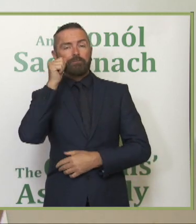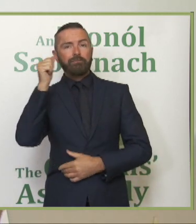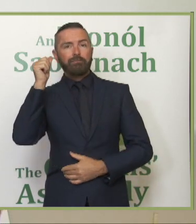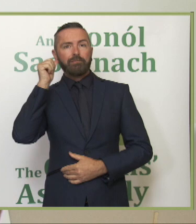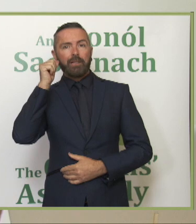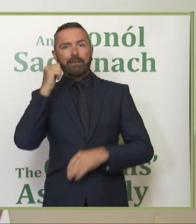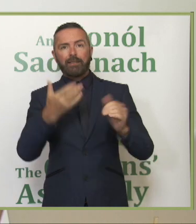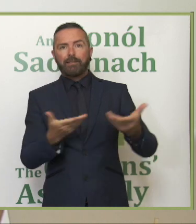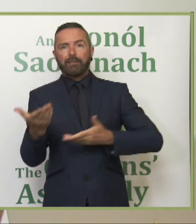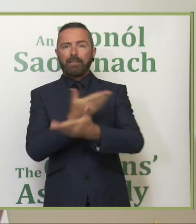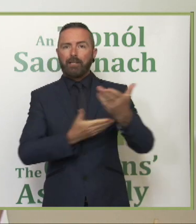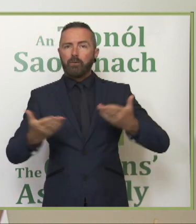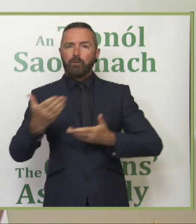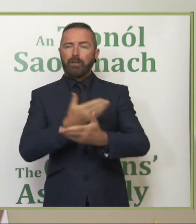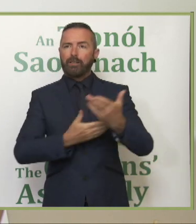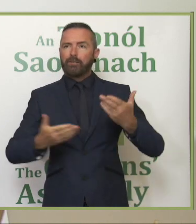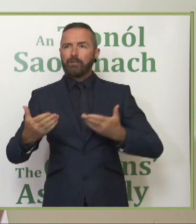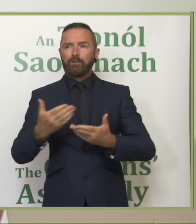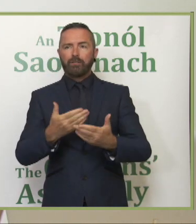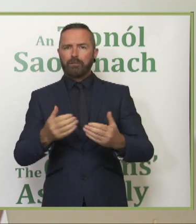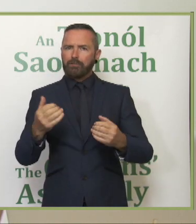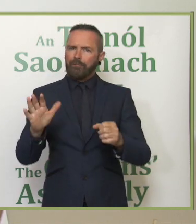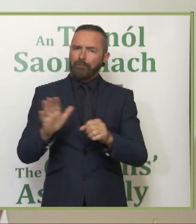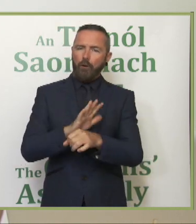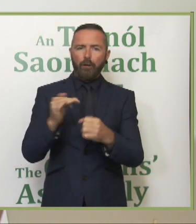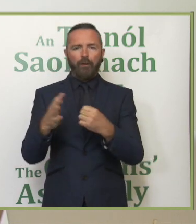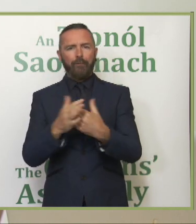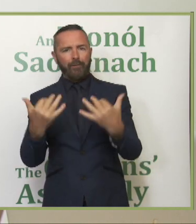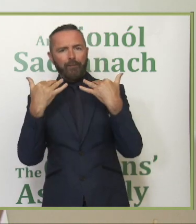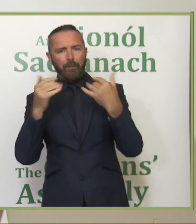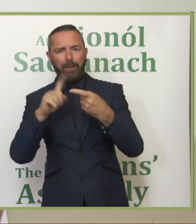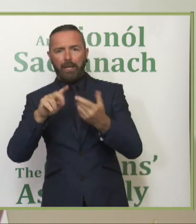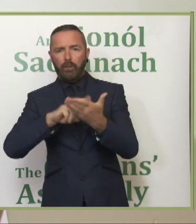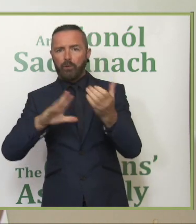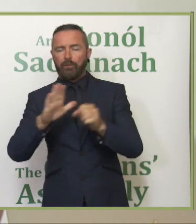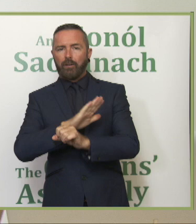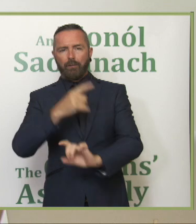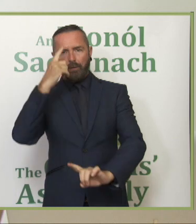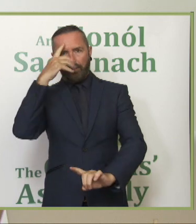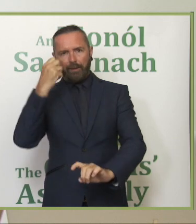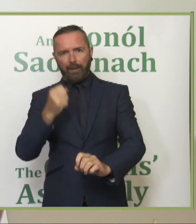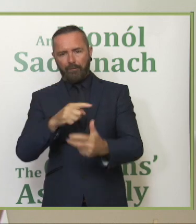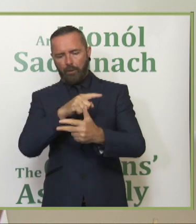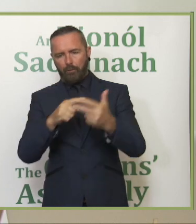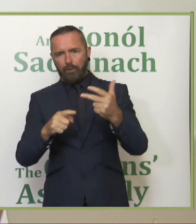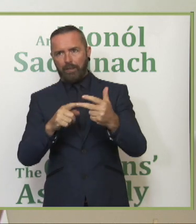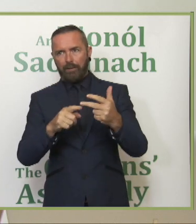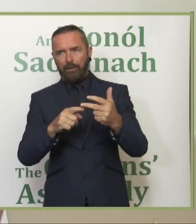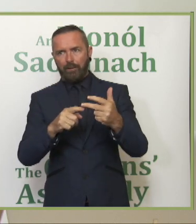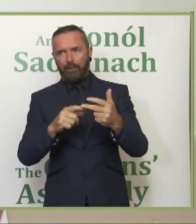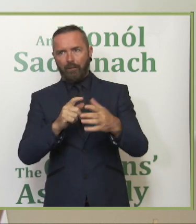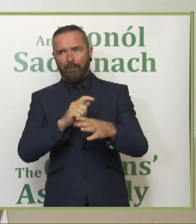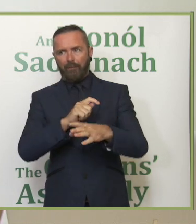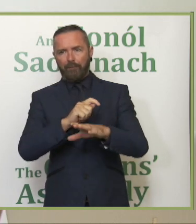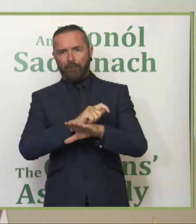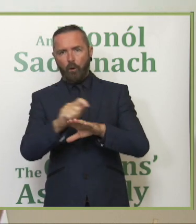yesterday's deliberations and discussions informative and useful. I think we had kind of three formats yesterday when you reflect on it in